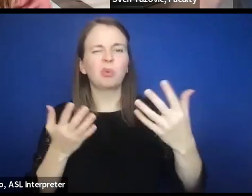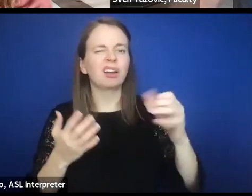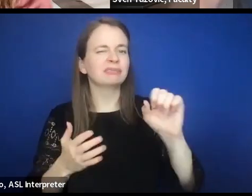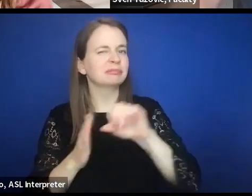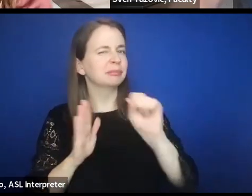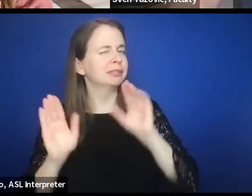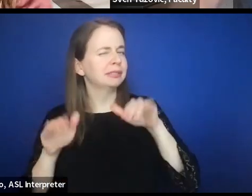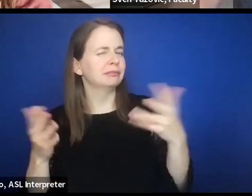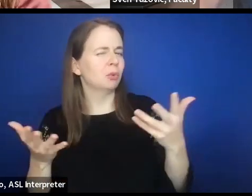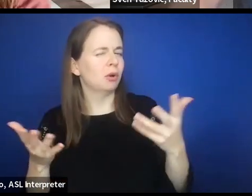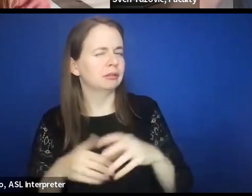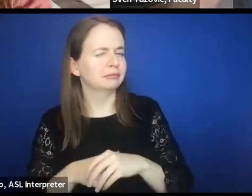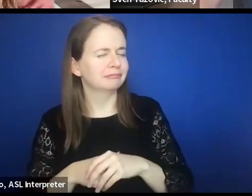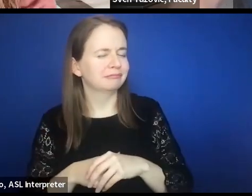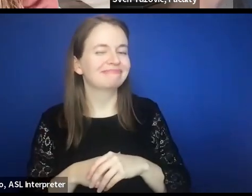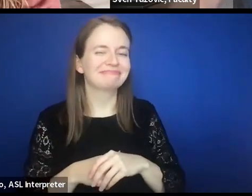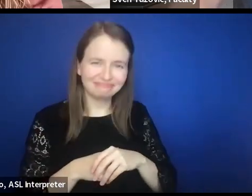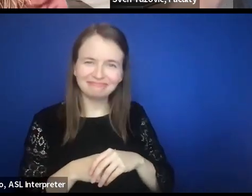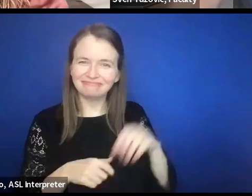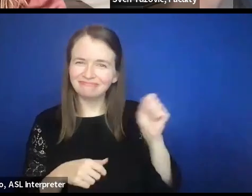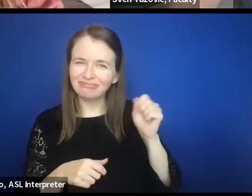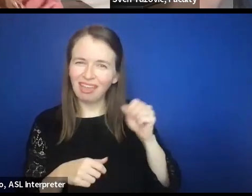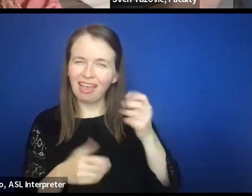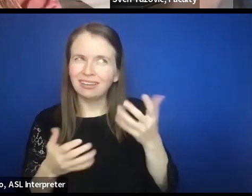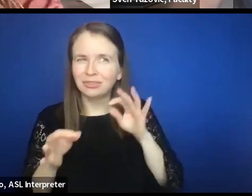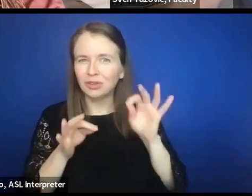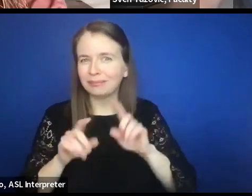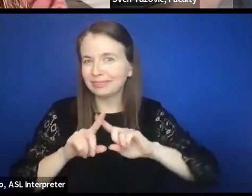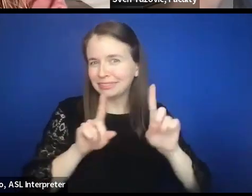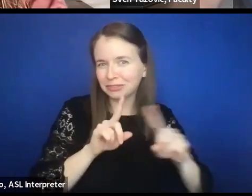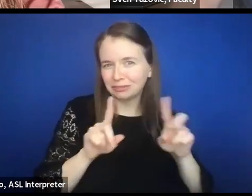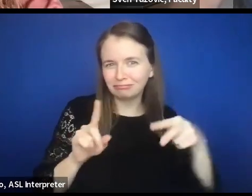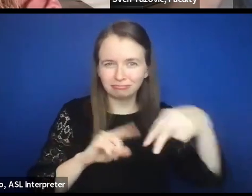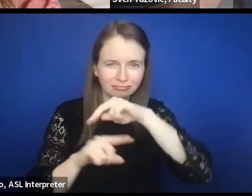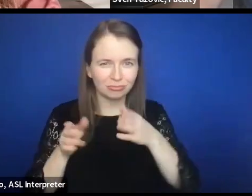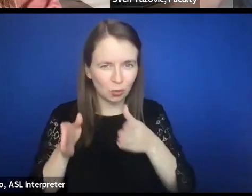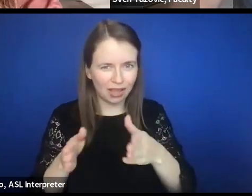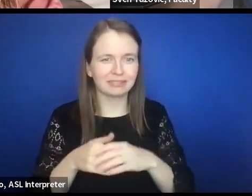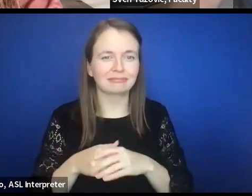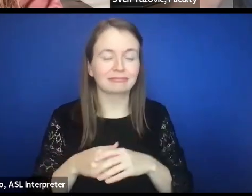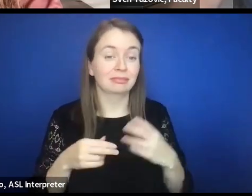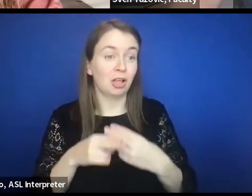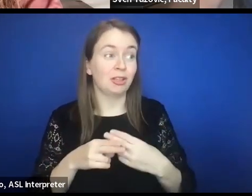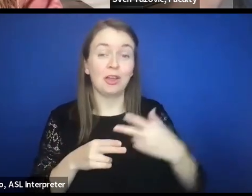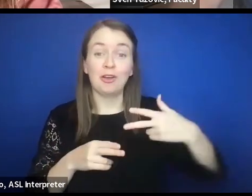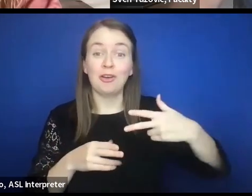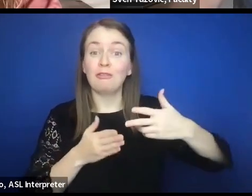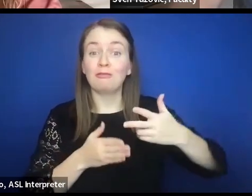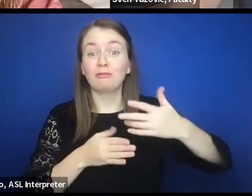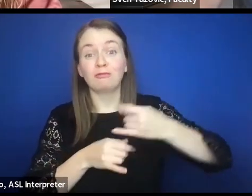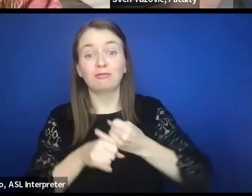Sea? Yes, so I would describe it in different ways. So first of all, just call it a floating